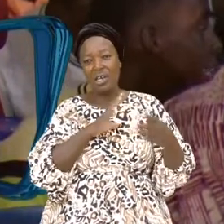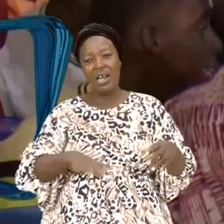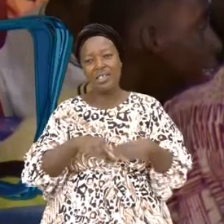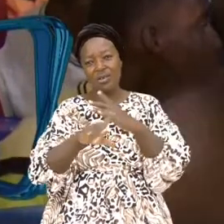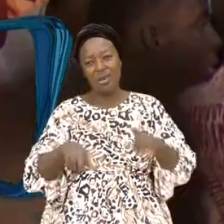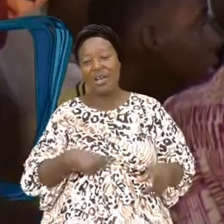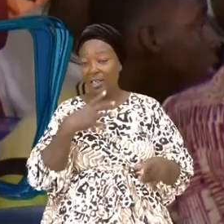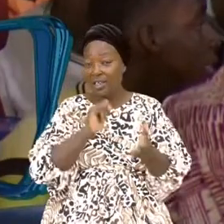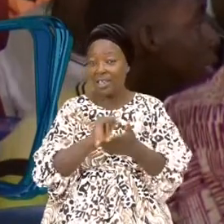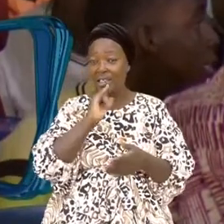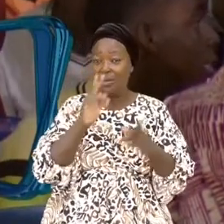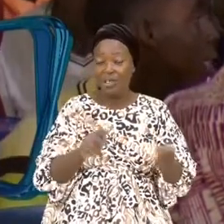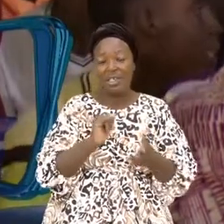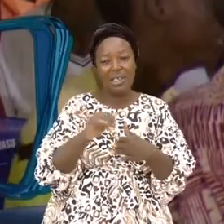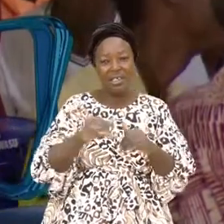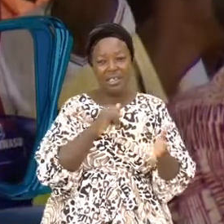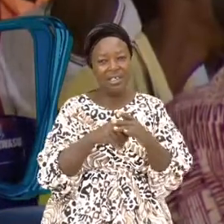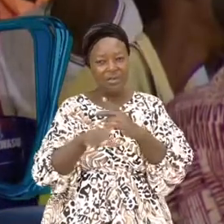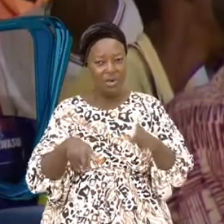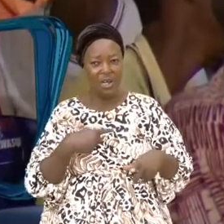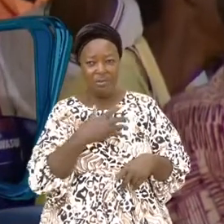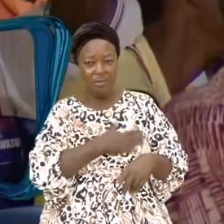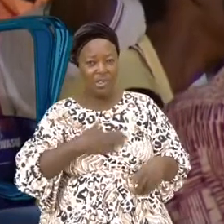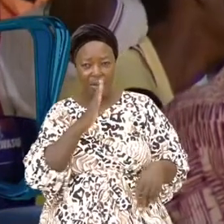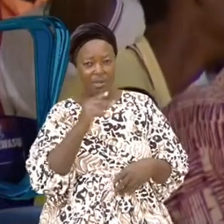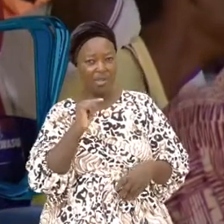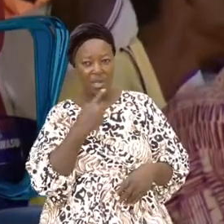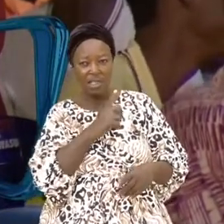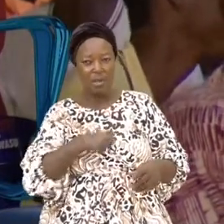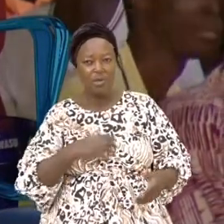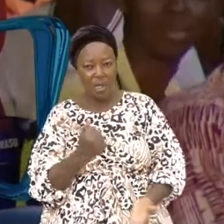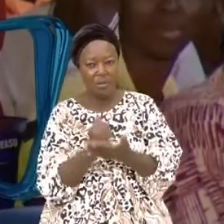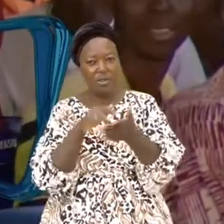Let our counselor be careful that they write correct